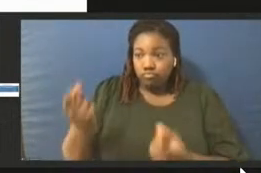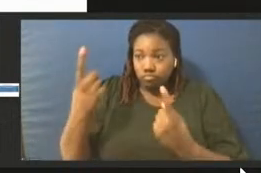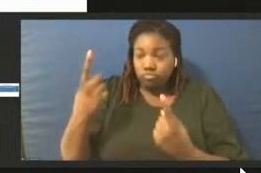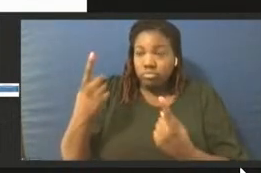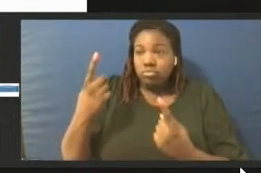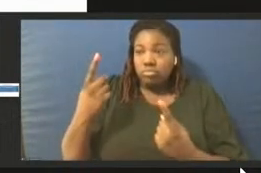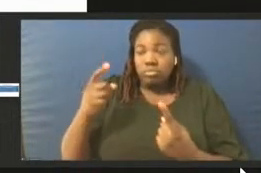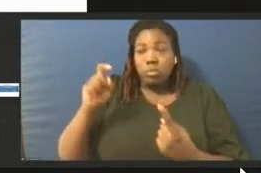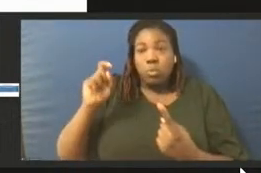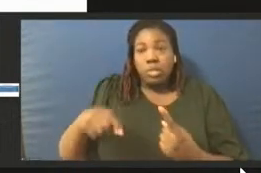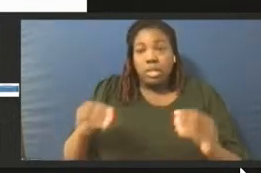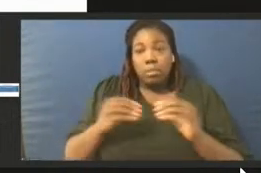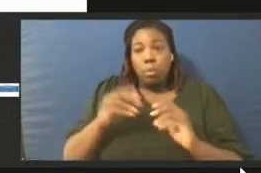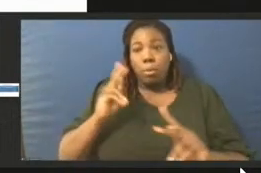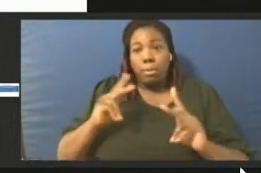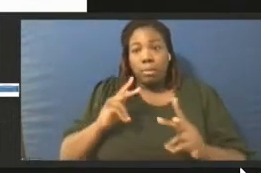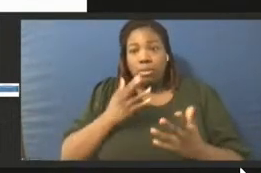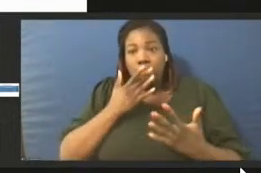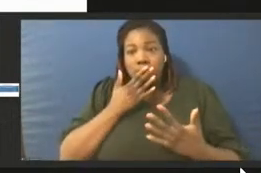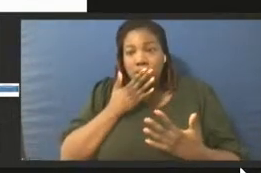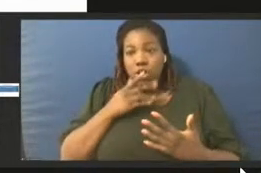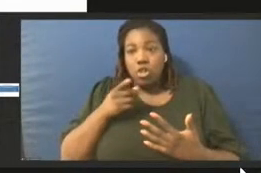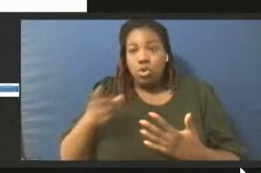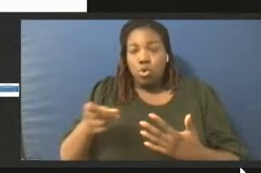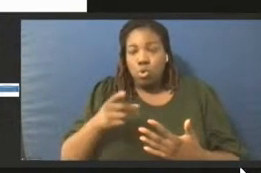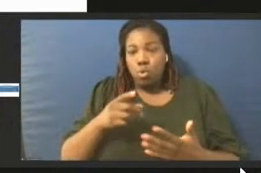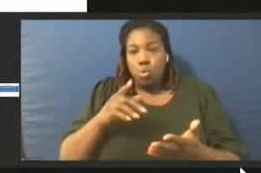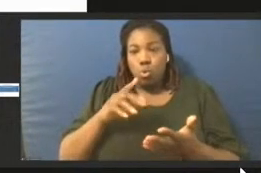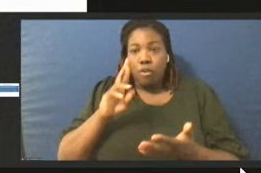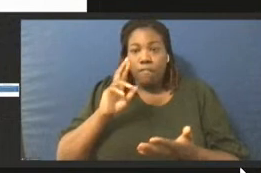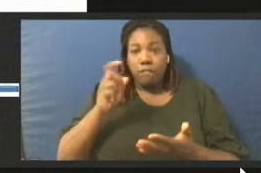of color who are pharmacists and